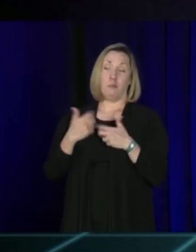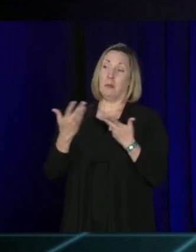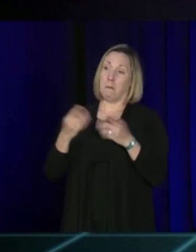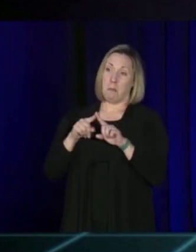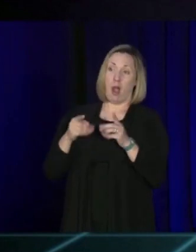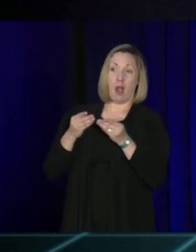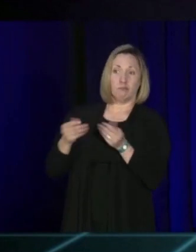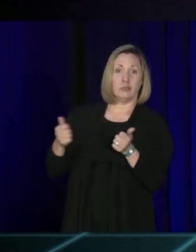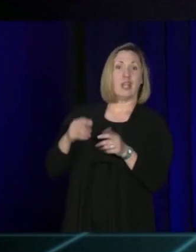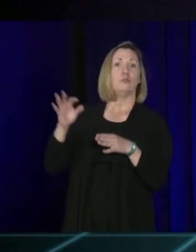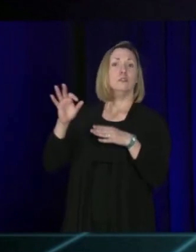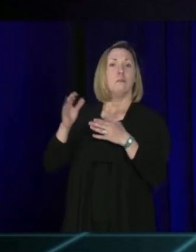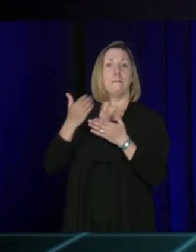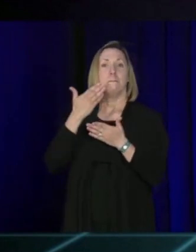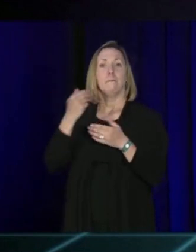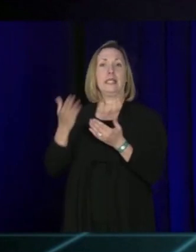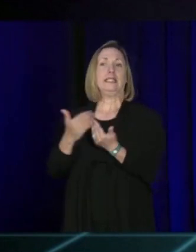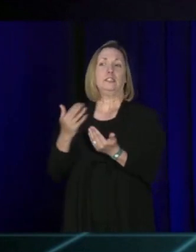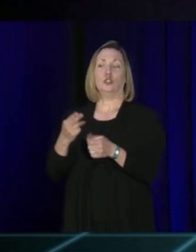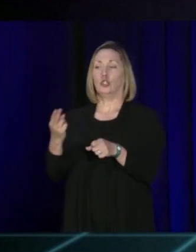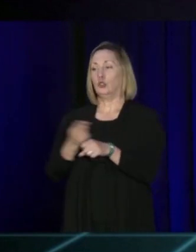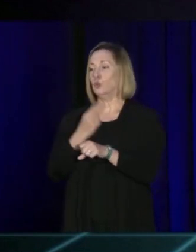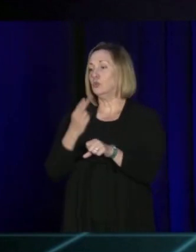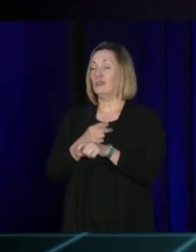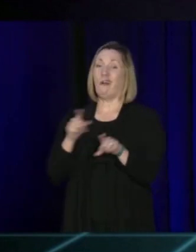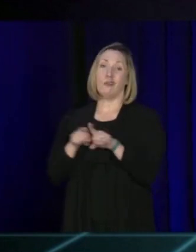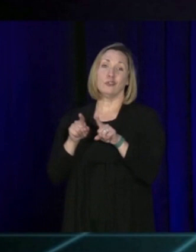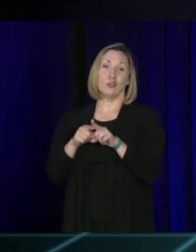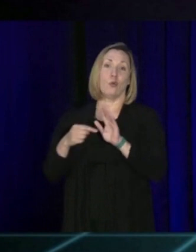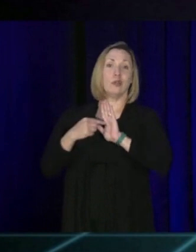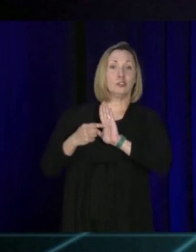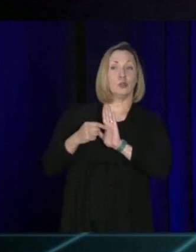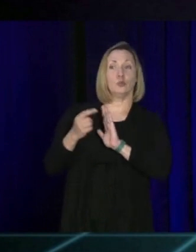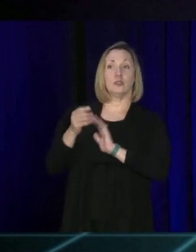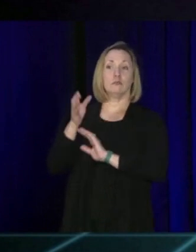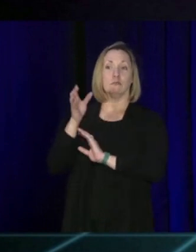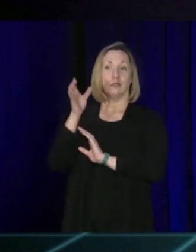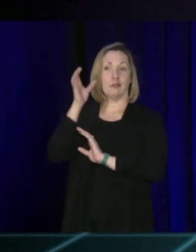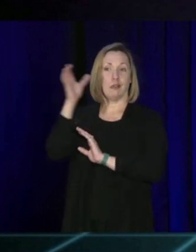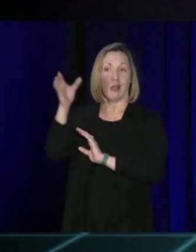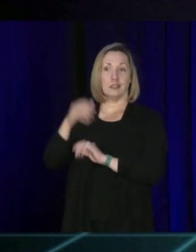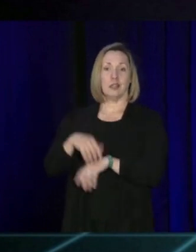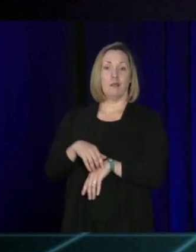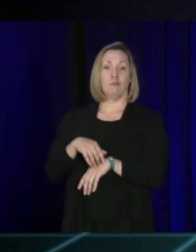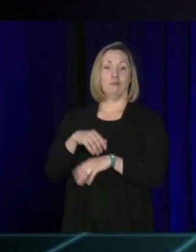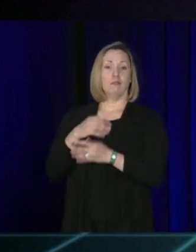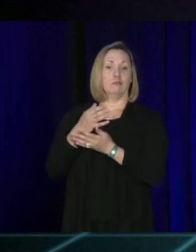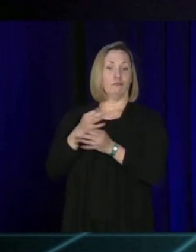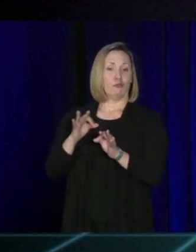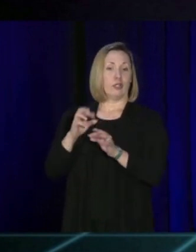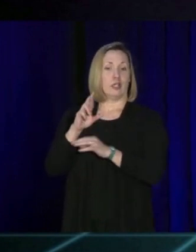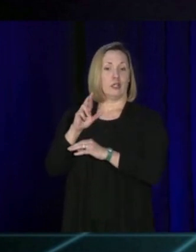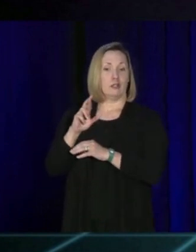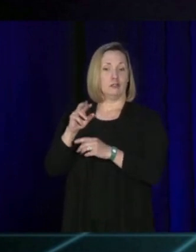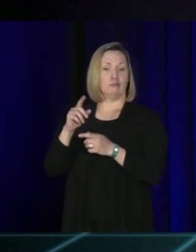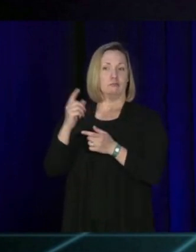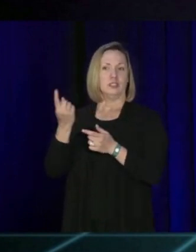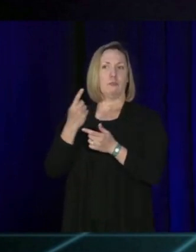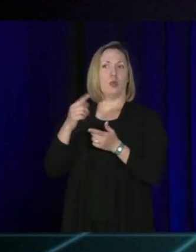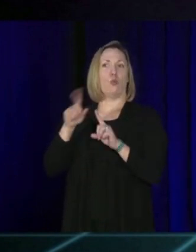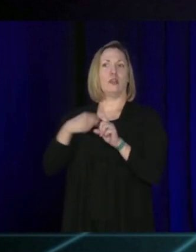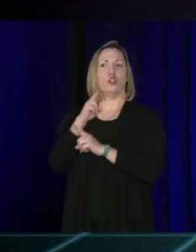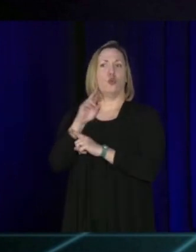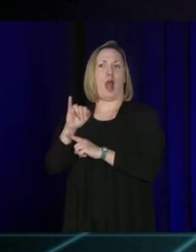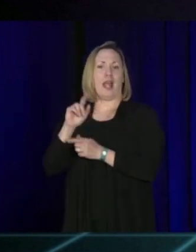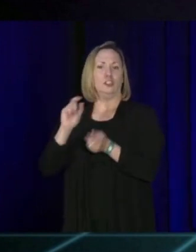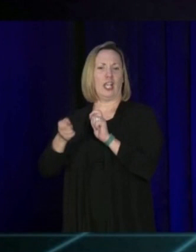no MVC architecture, and it also introduced the concept of re-rendering when something in the UI changed. And that was